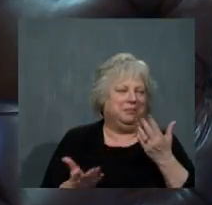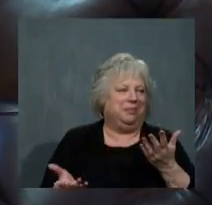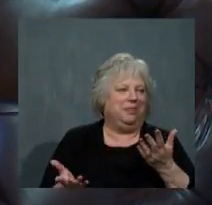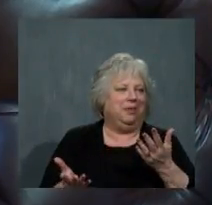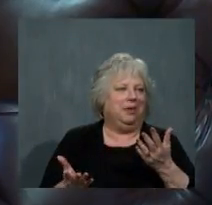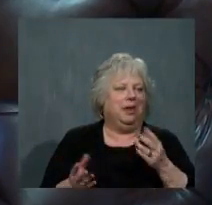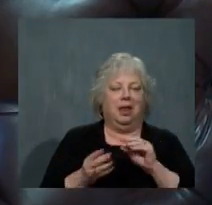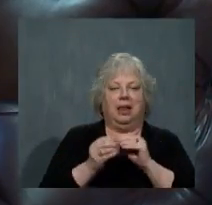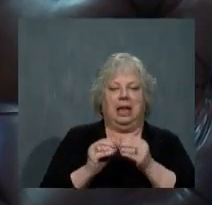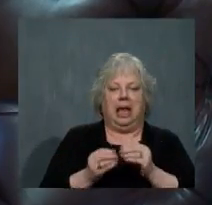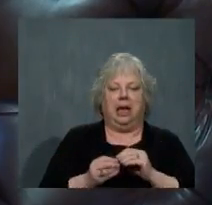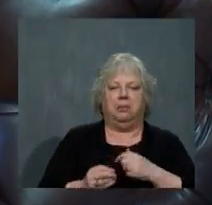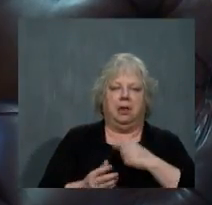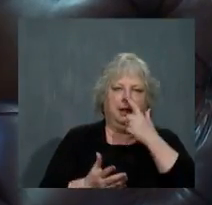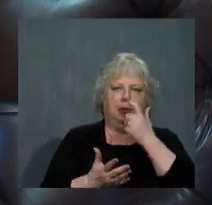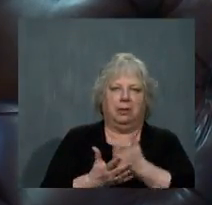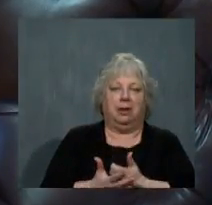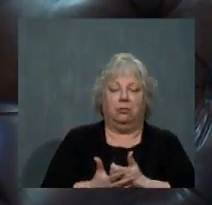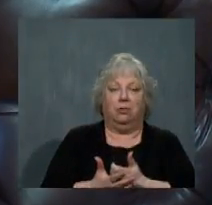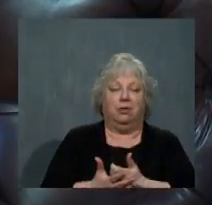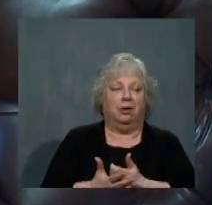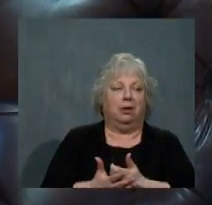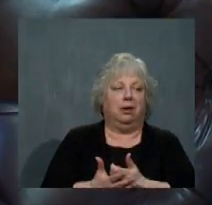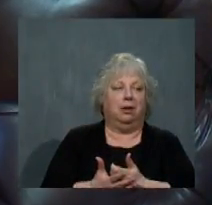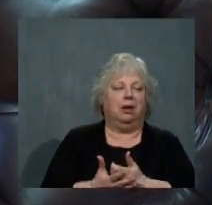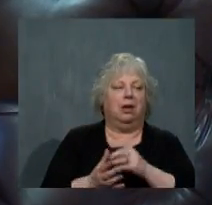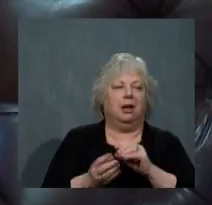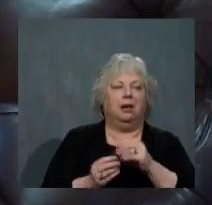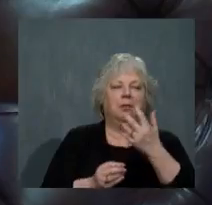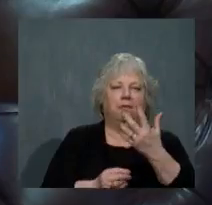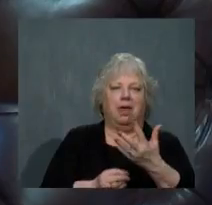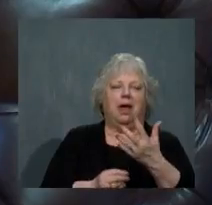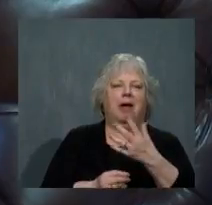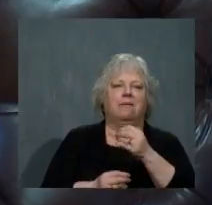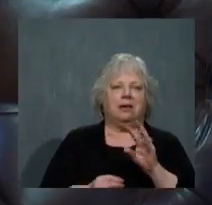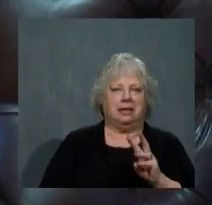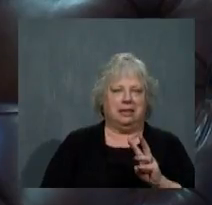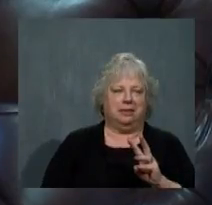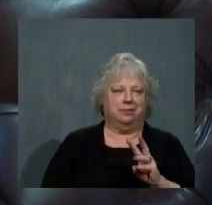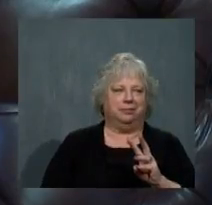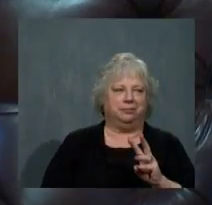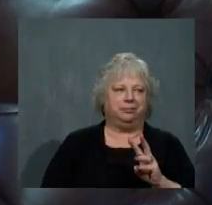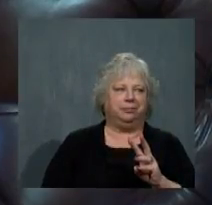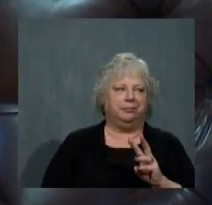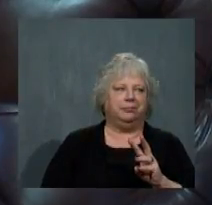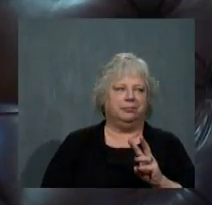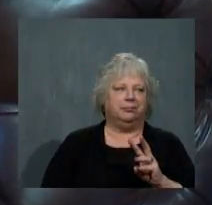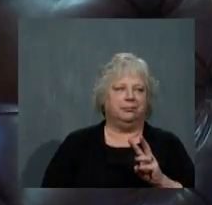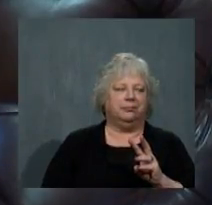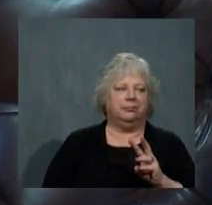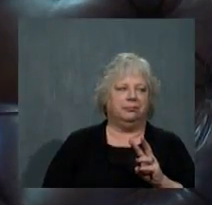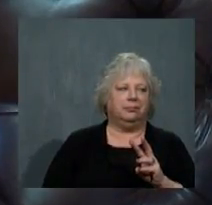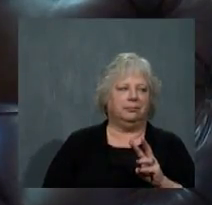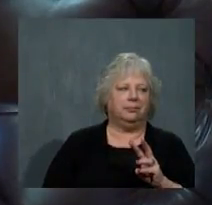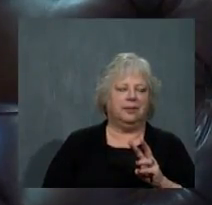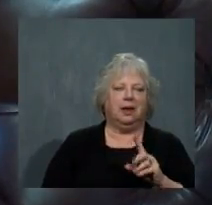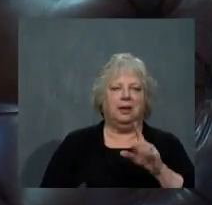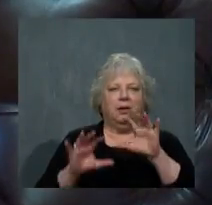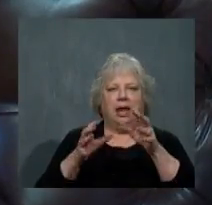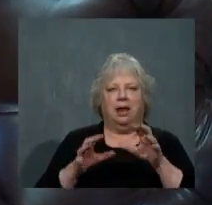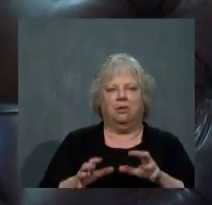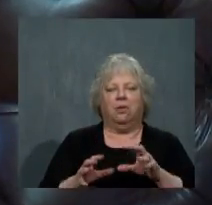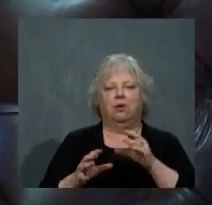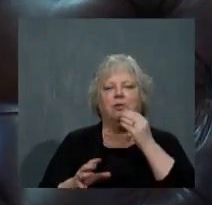The items that I was interested in are 5 and 6, and they're categorized